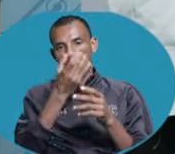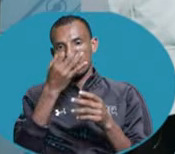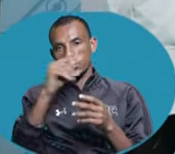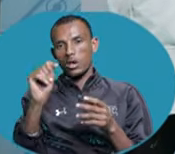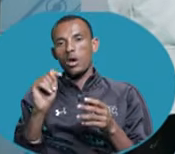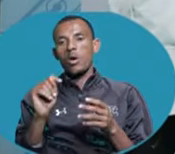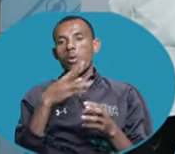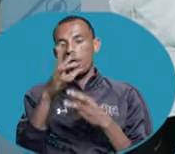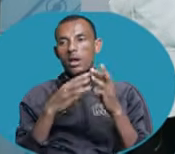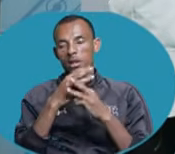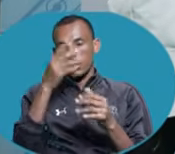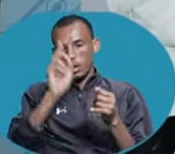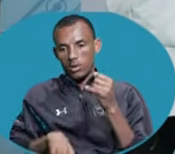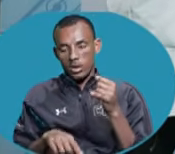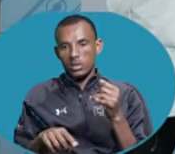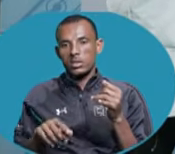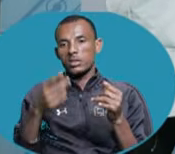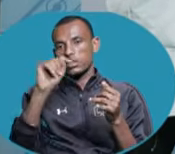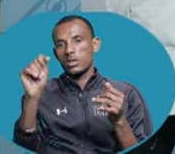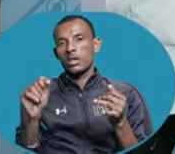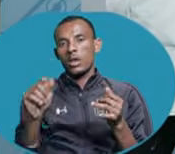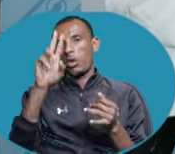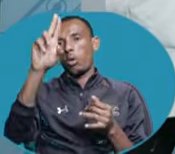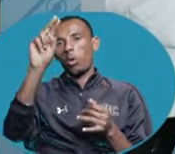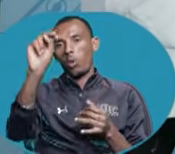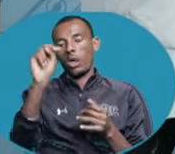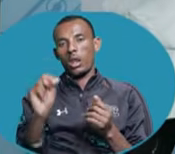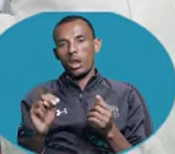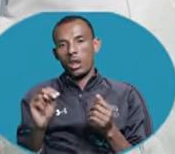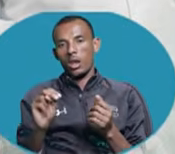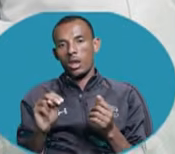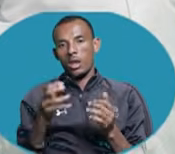one, the United Nations Organization. It has 6